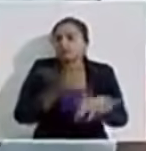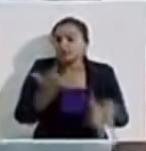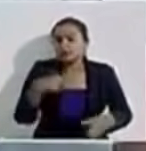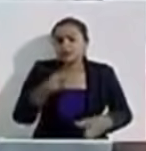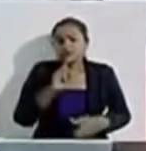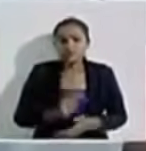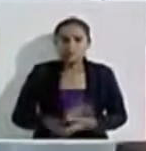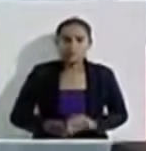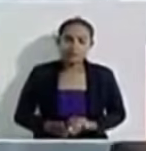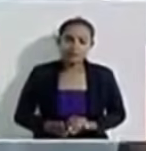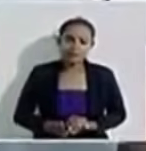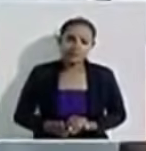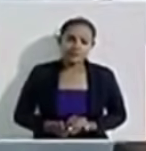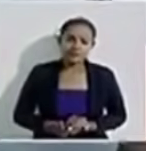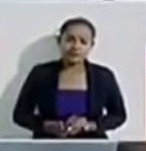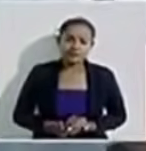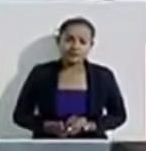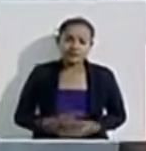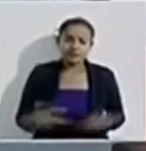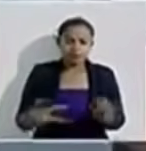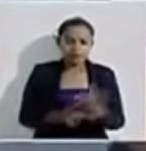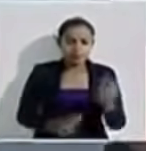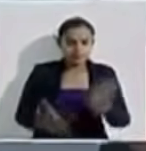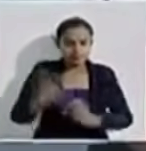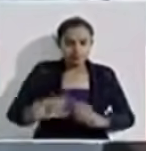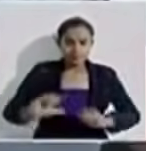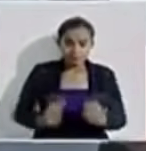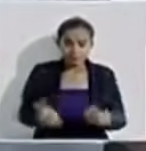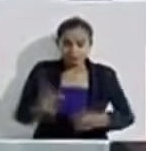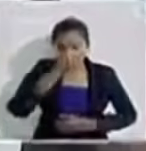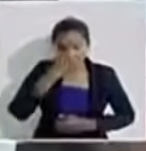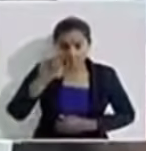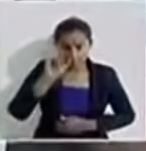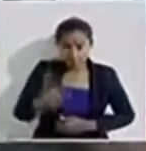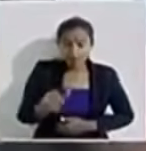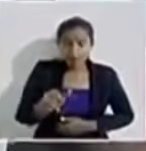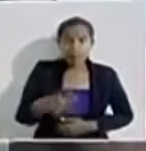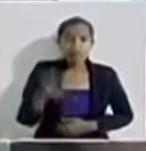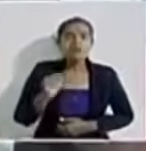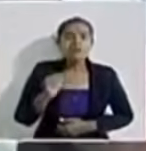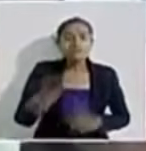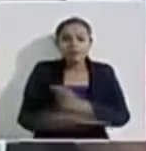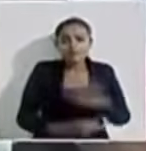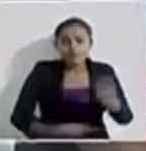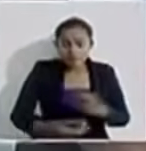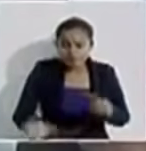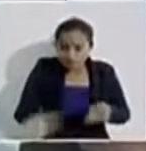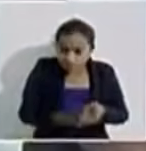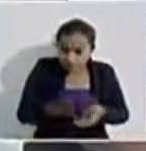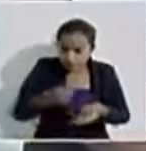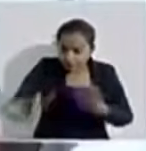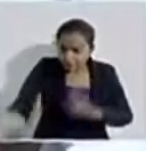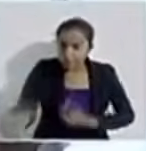Farmers have to survive for 6 months through the income they generate from the sale of paddy. How are they to survive now?